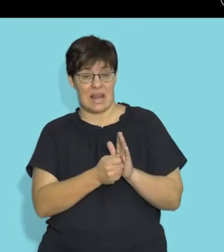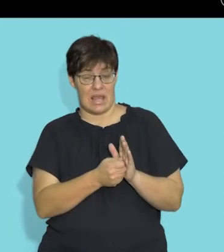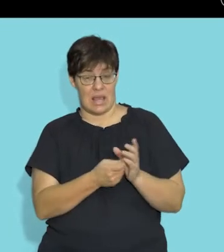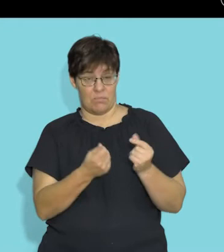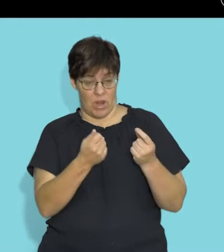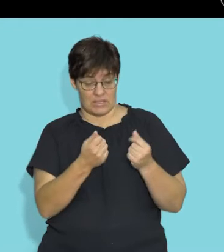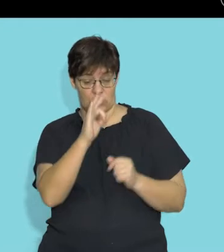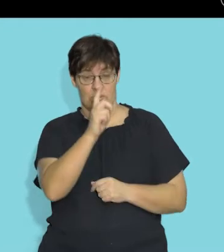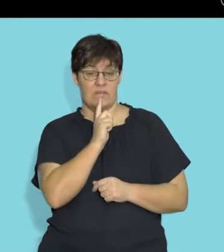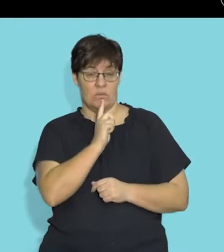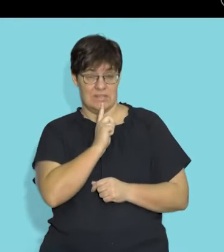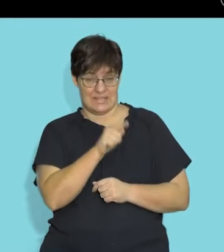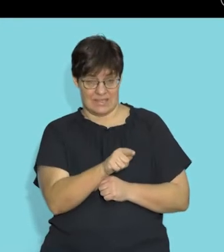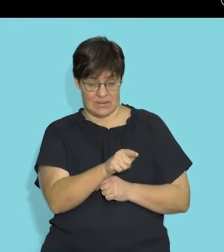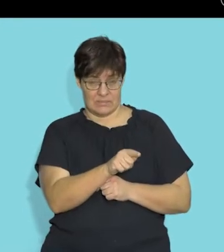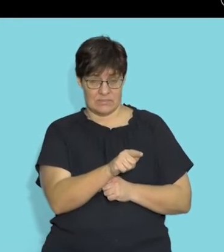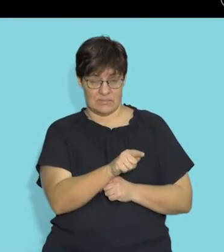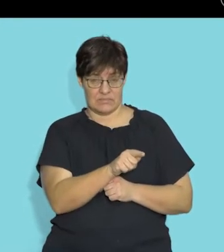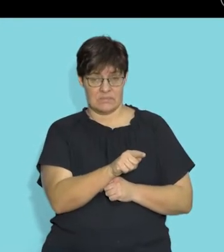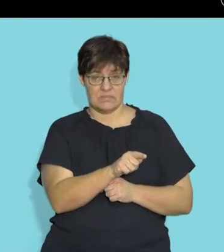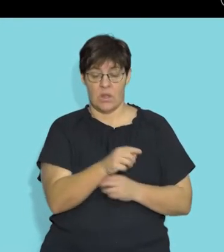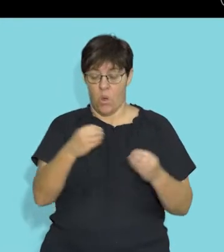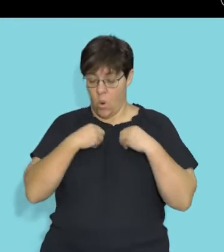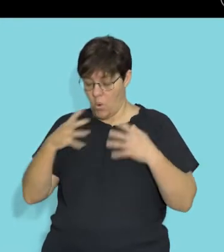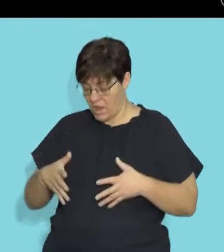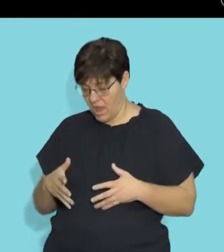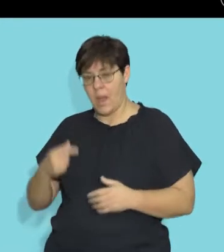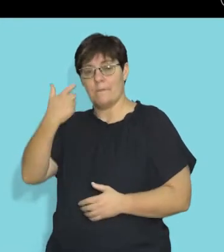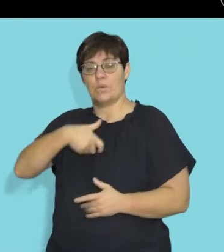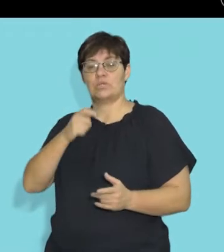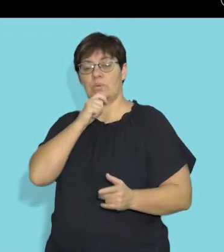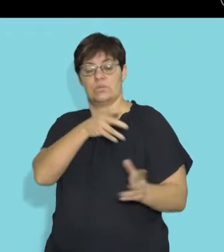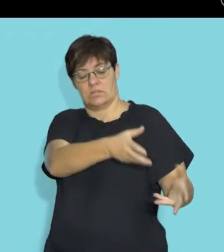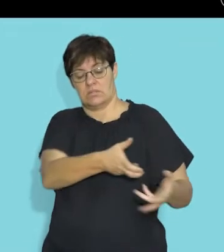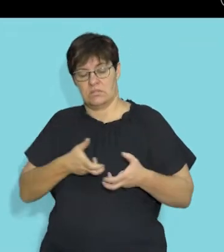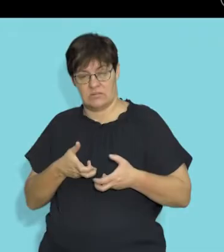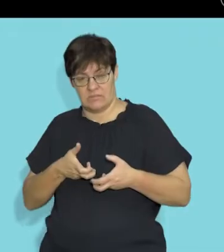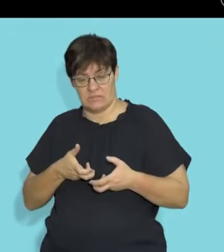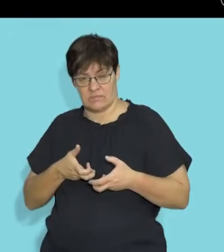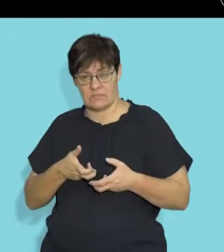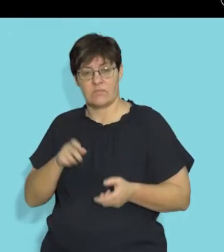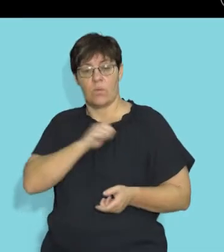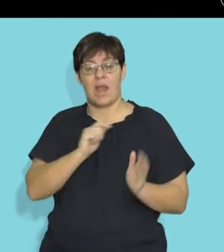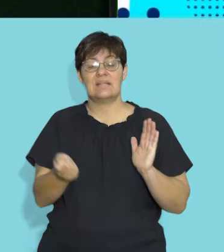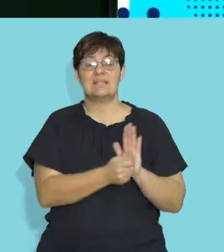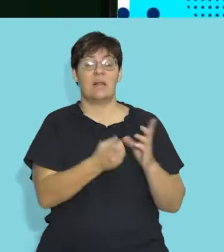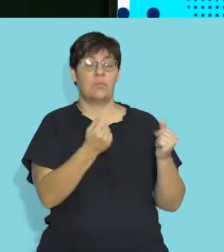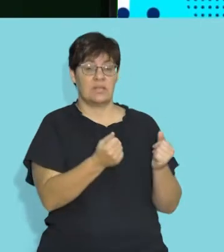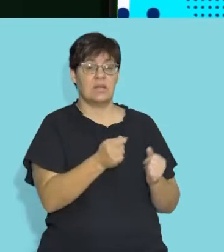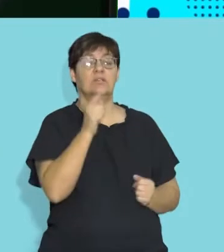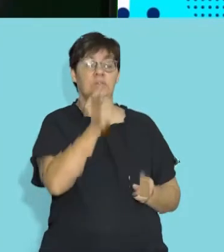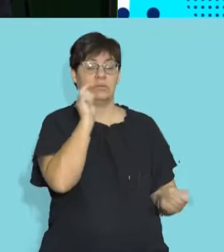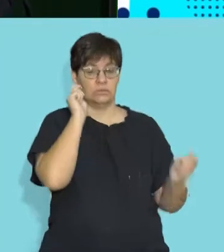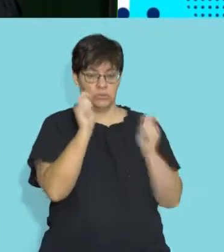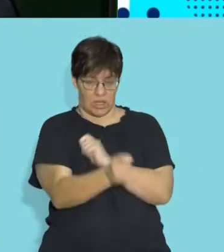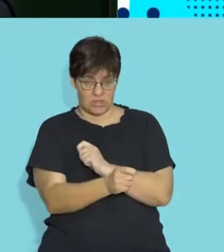Rand were taken by the owner for personal use. Now, because that was the selling price, you have to